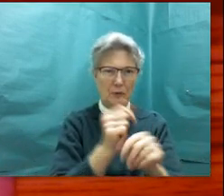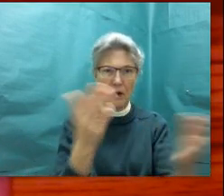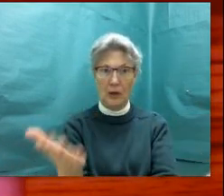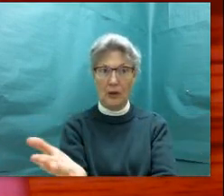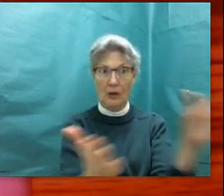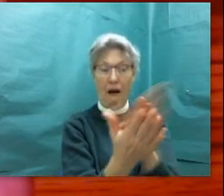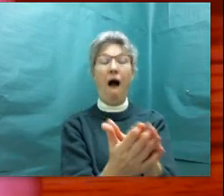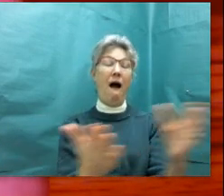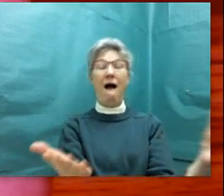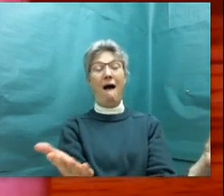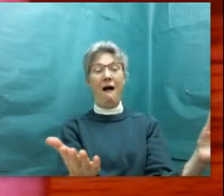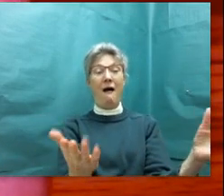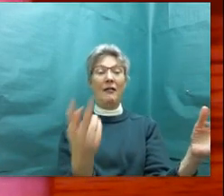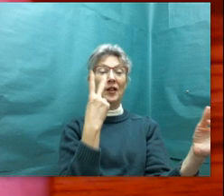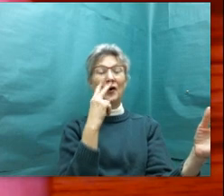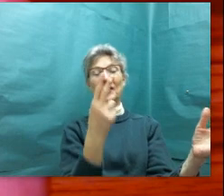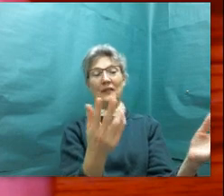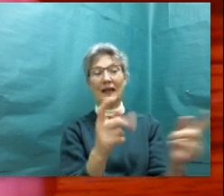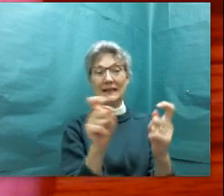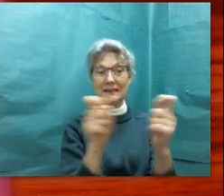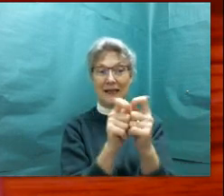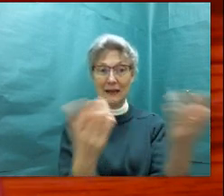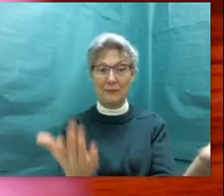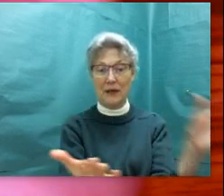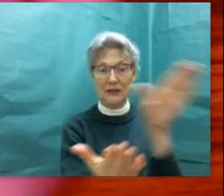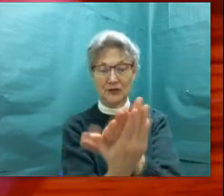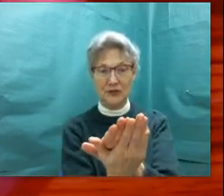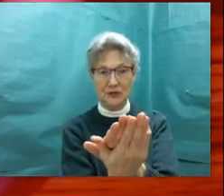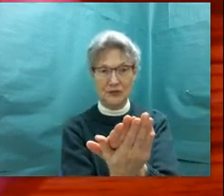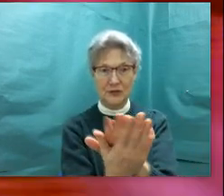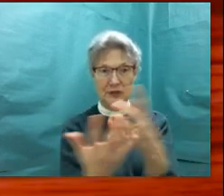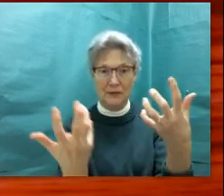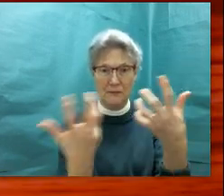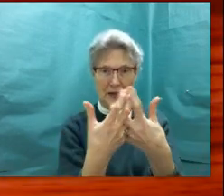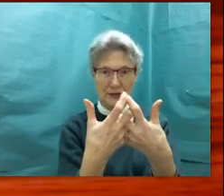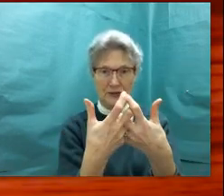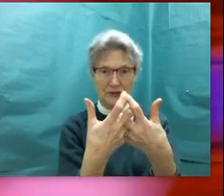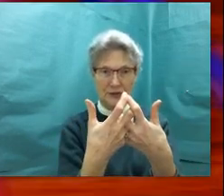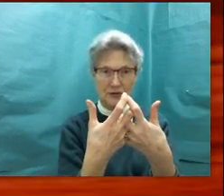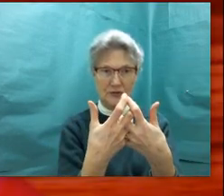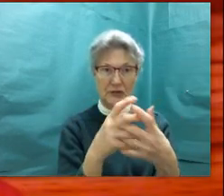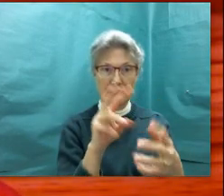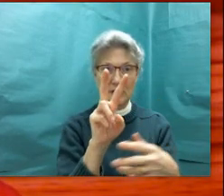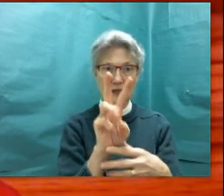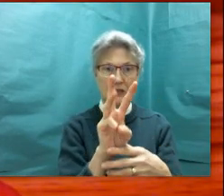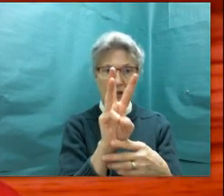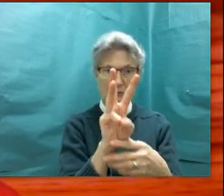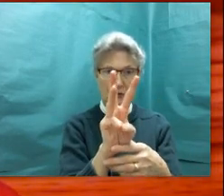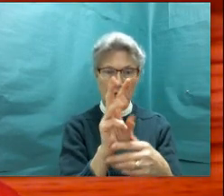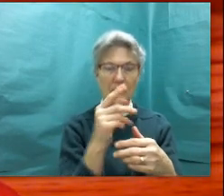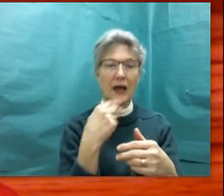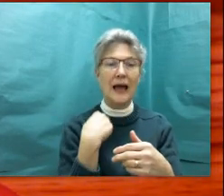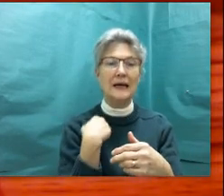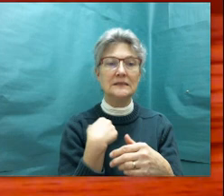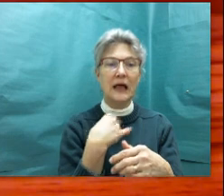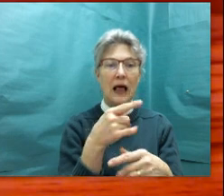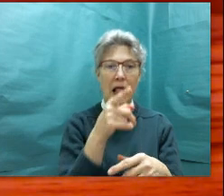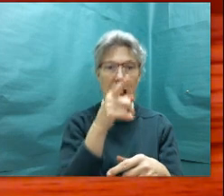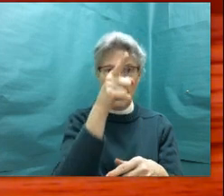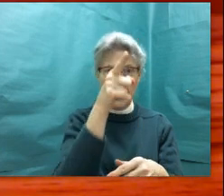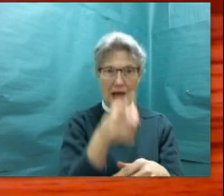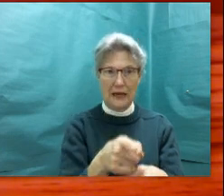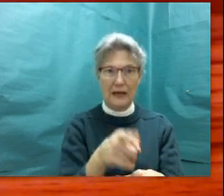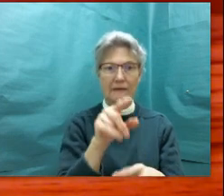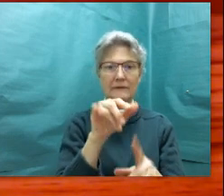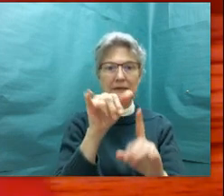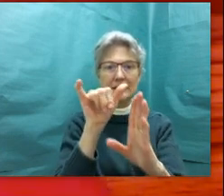Well, look at that. They match exactly. So the W has a line of symmetry right here, and I